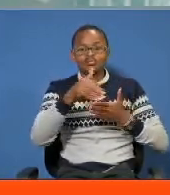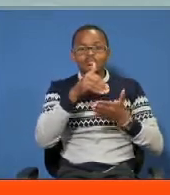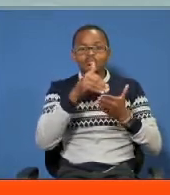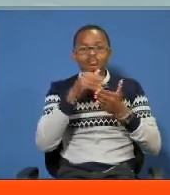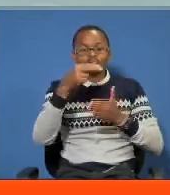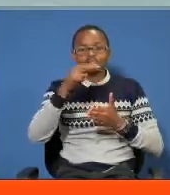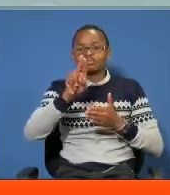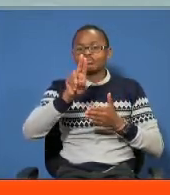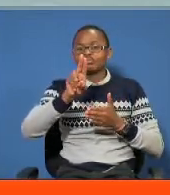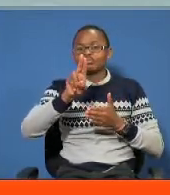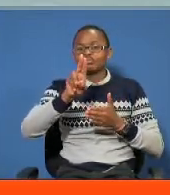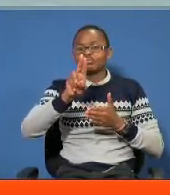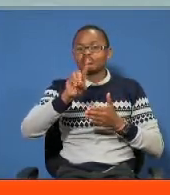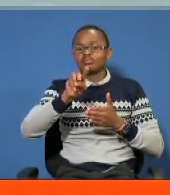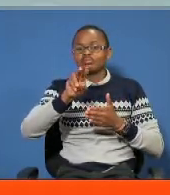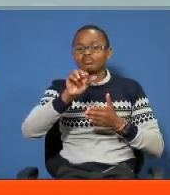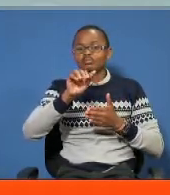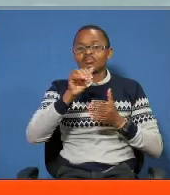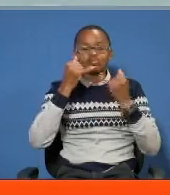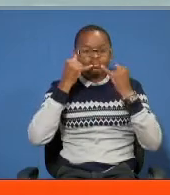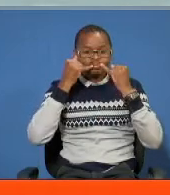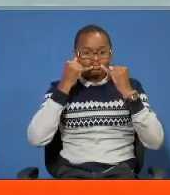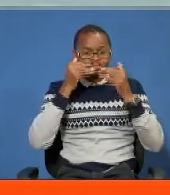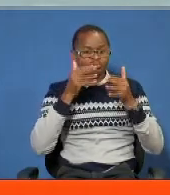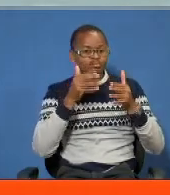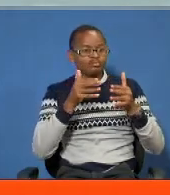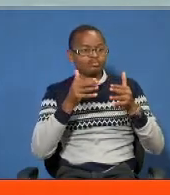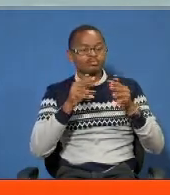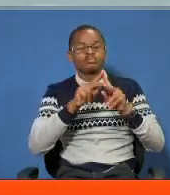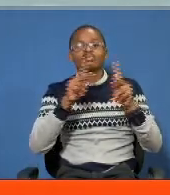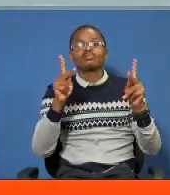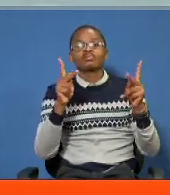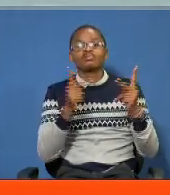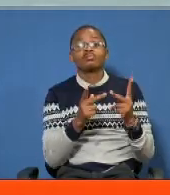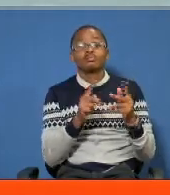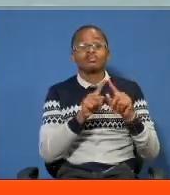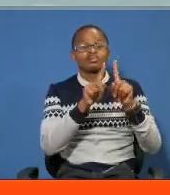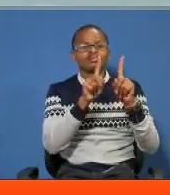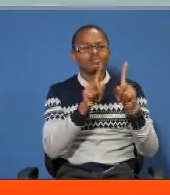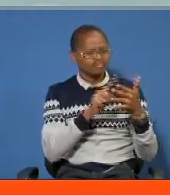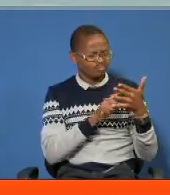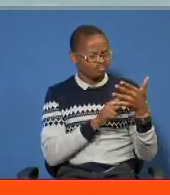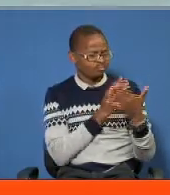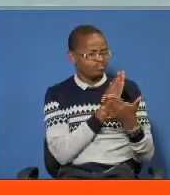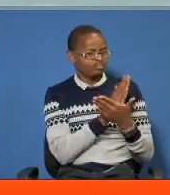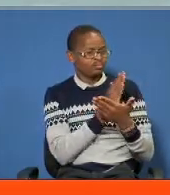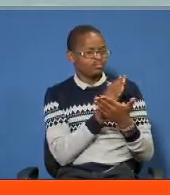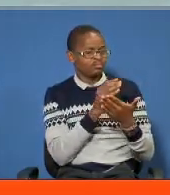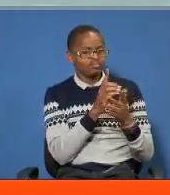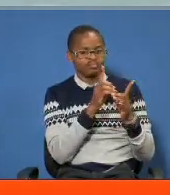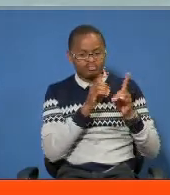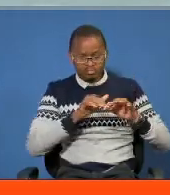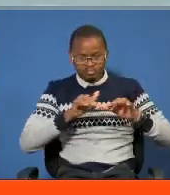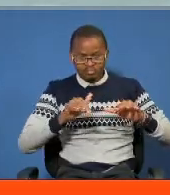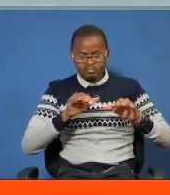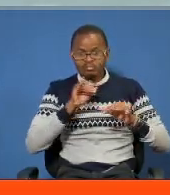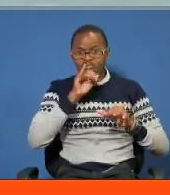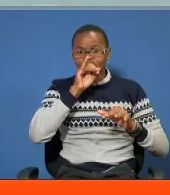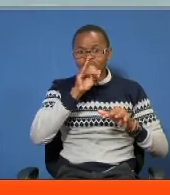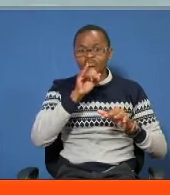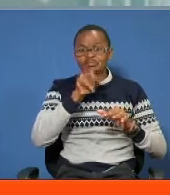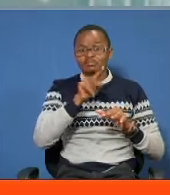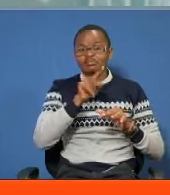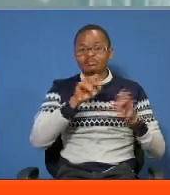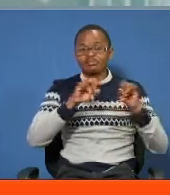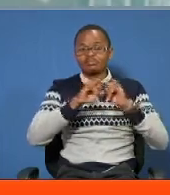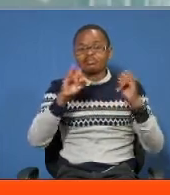these centers, Uduma centers, such information should be available in such places. So the question is how to practically decentralize. And one of those